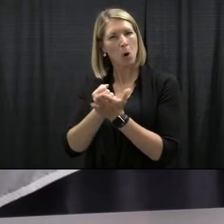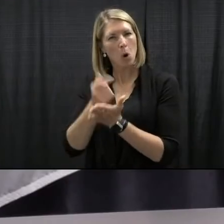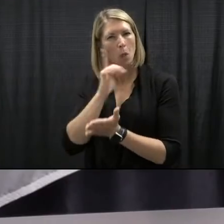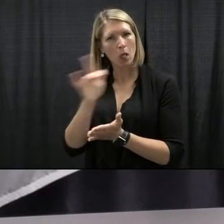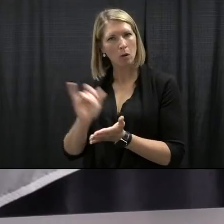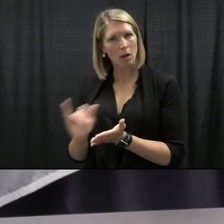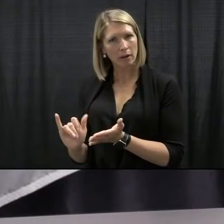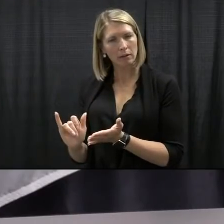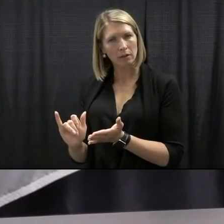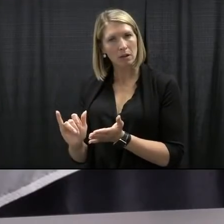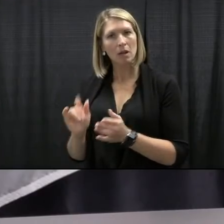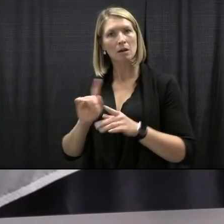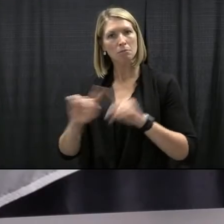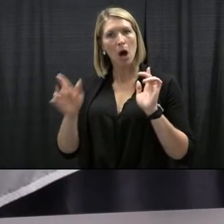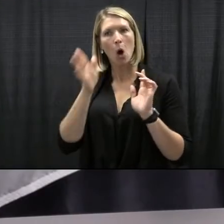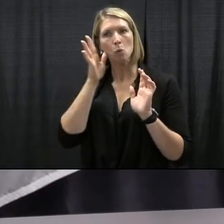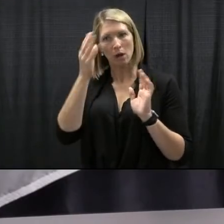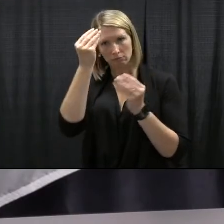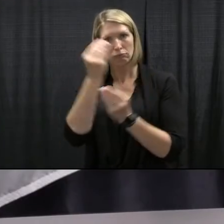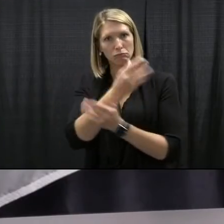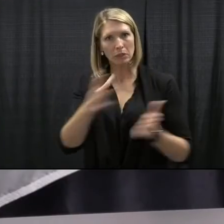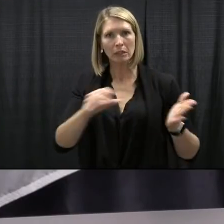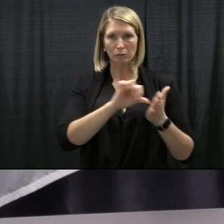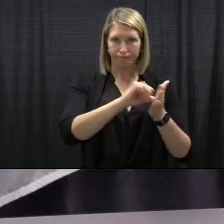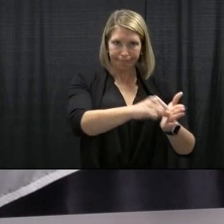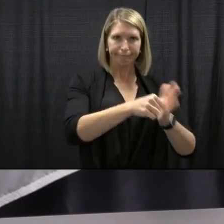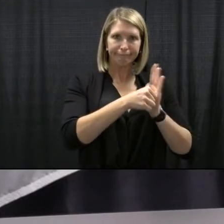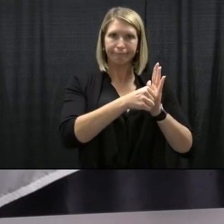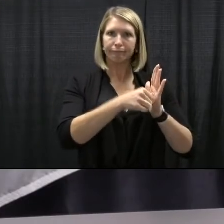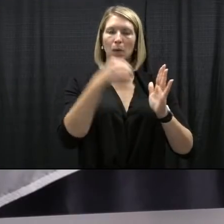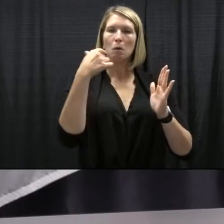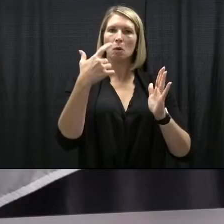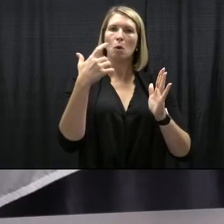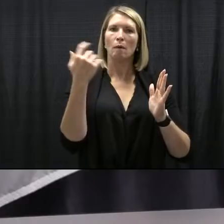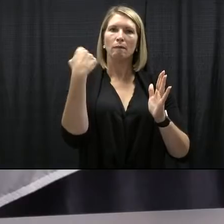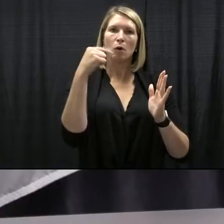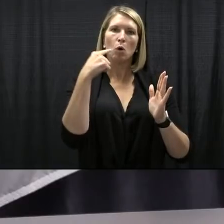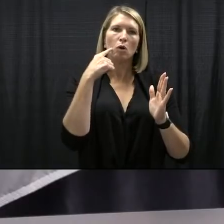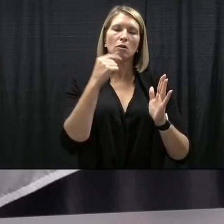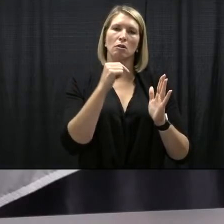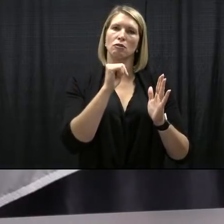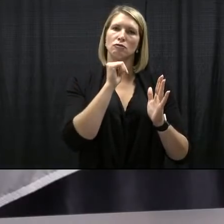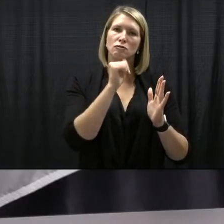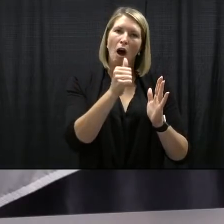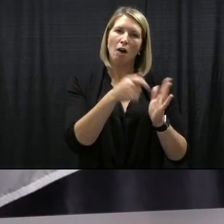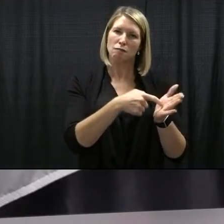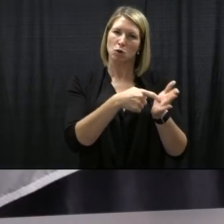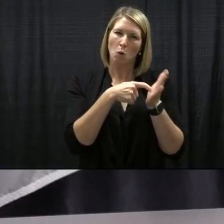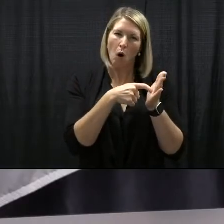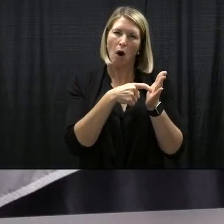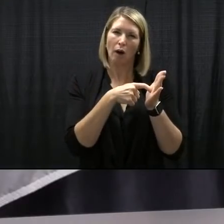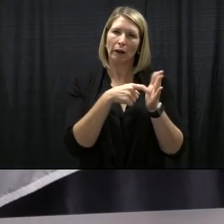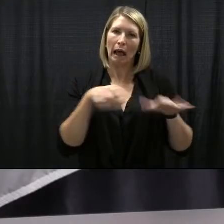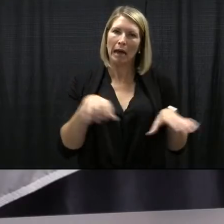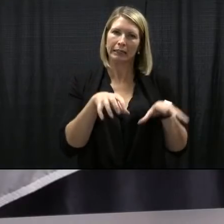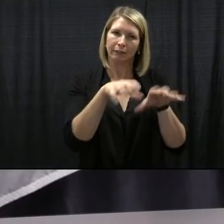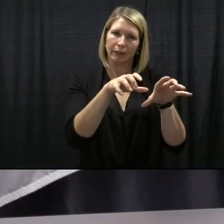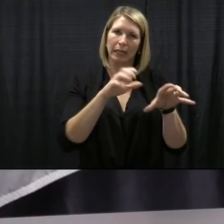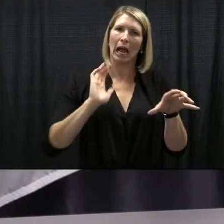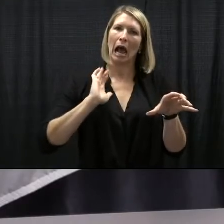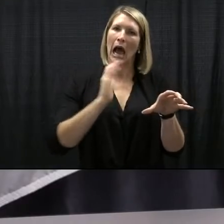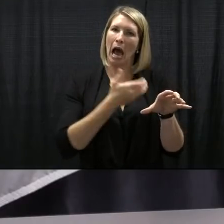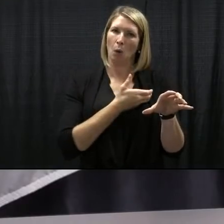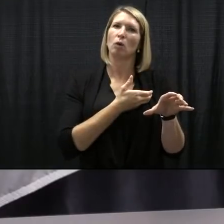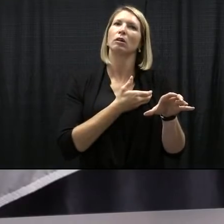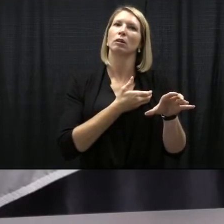reiterate, it will be used and mandatory for all non-essential activities throughout our province. There are some changes with respect to travel,